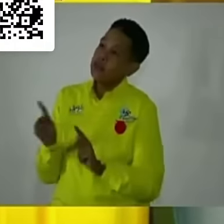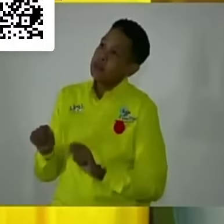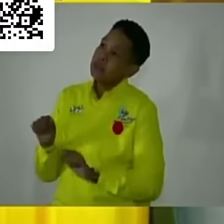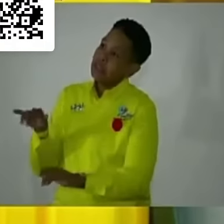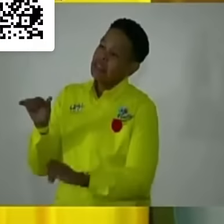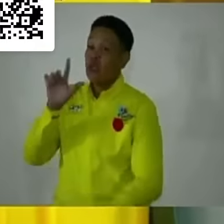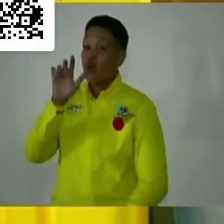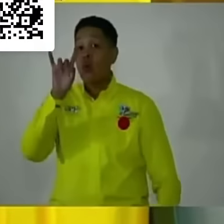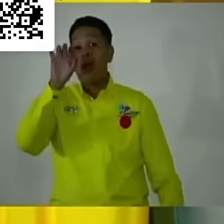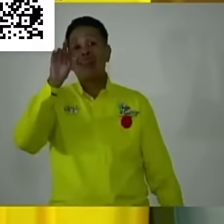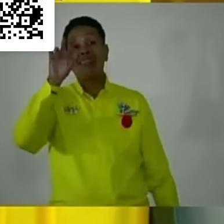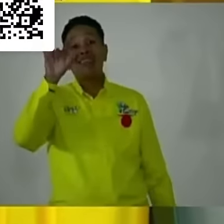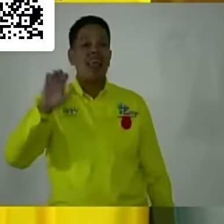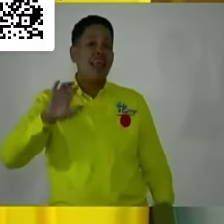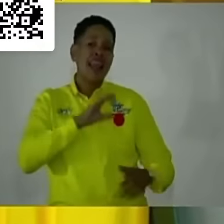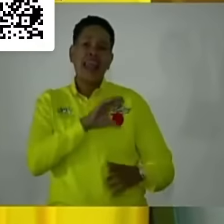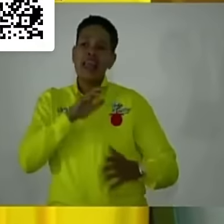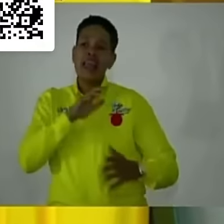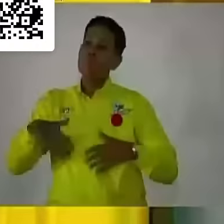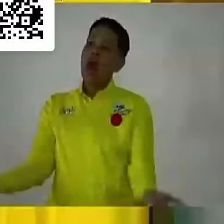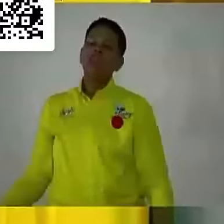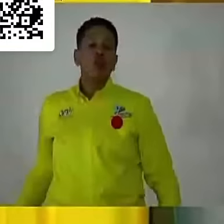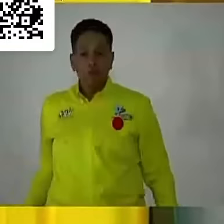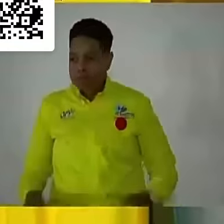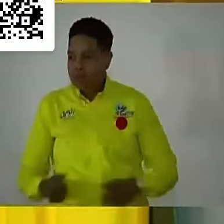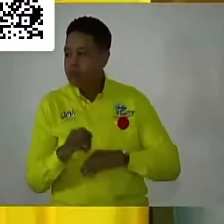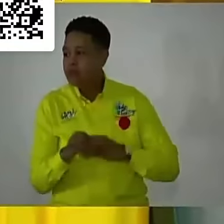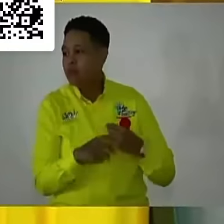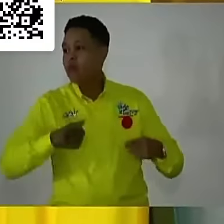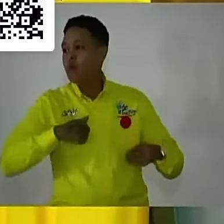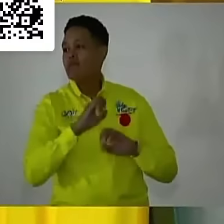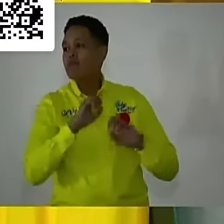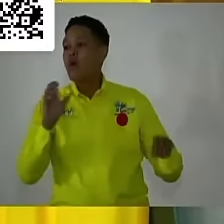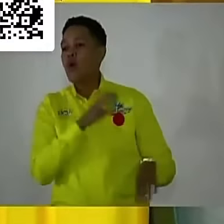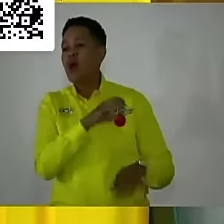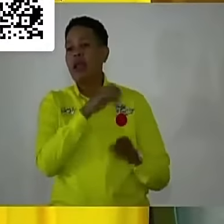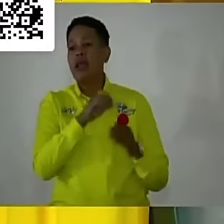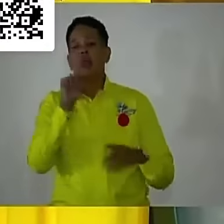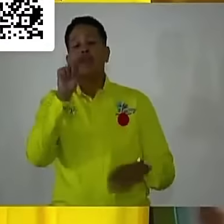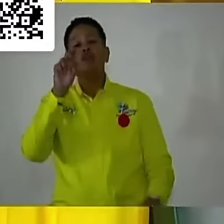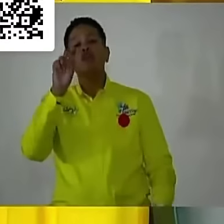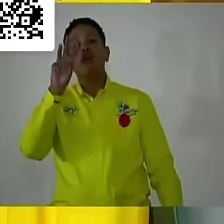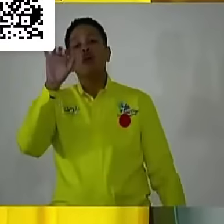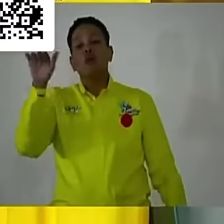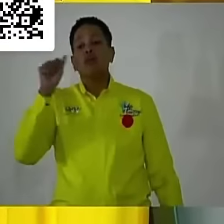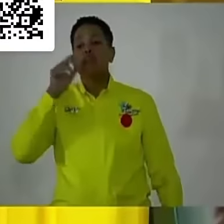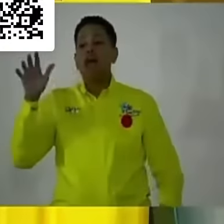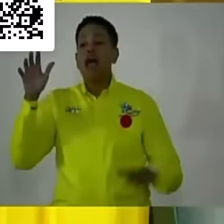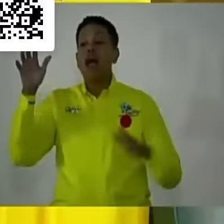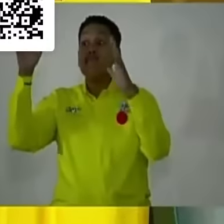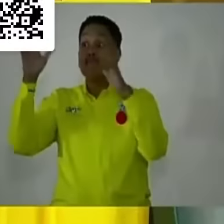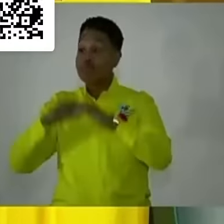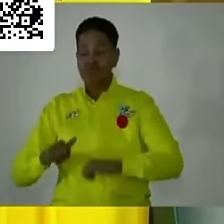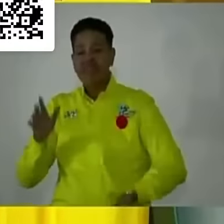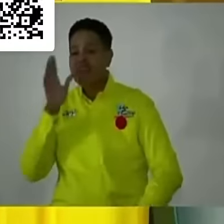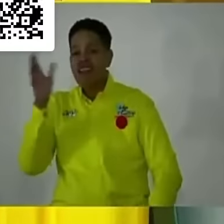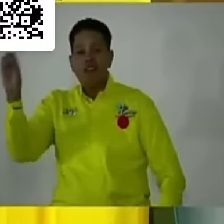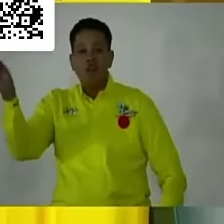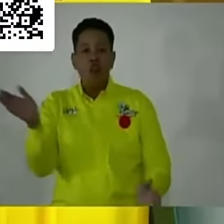in Louidersville falling apart. We have no clinic in Tradeways, not falling apart, non-existent